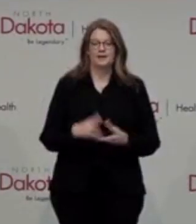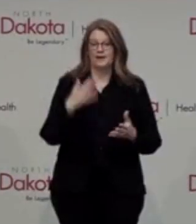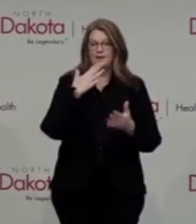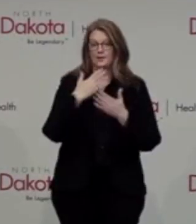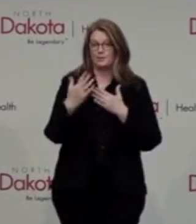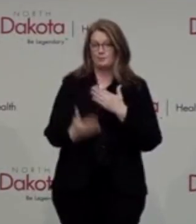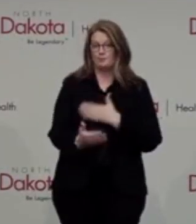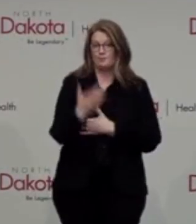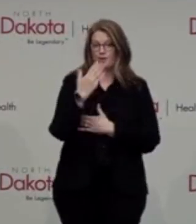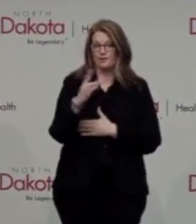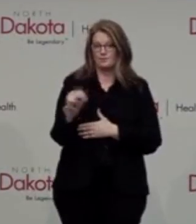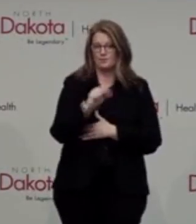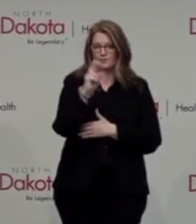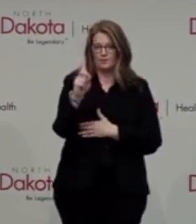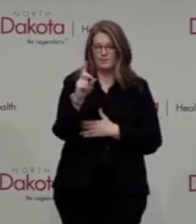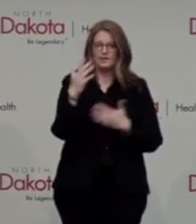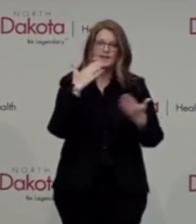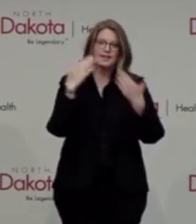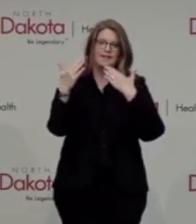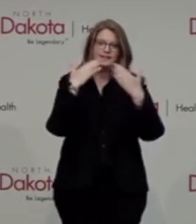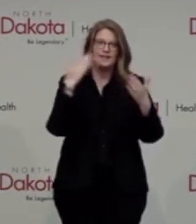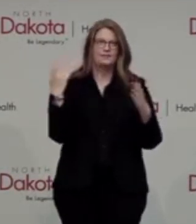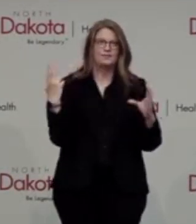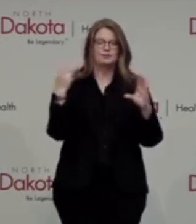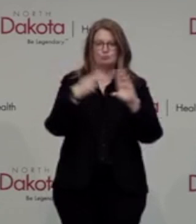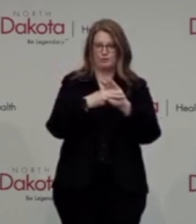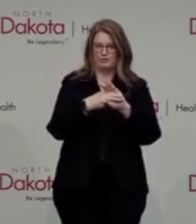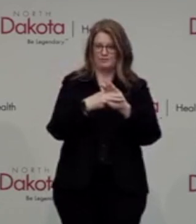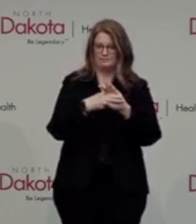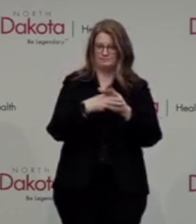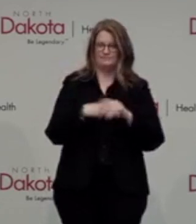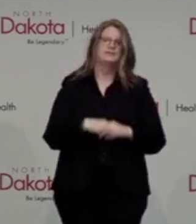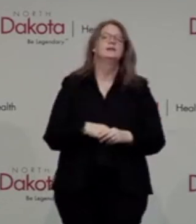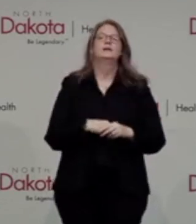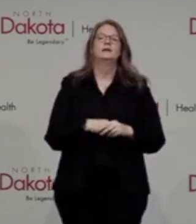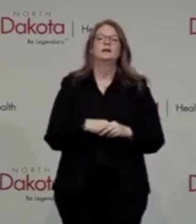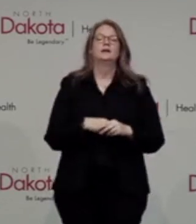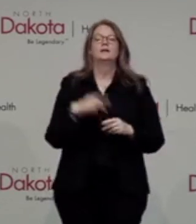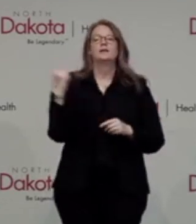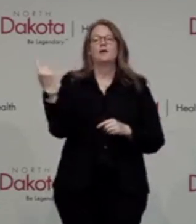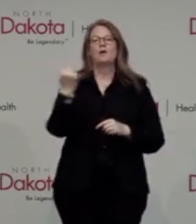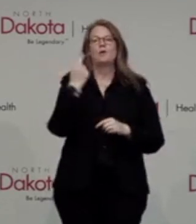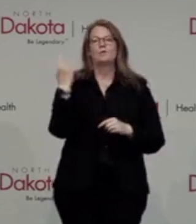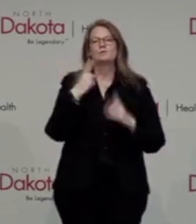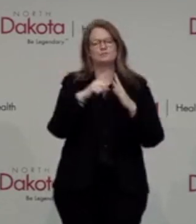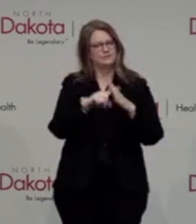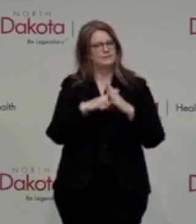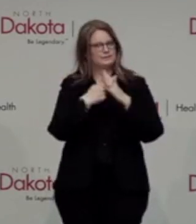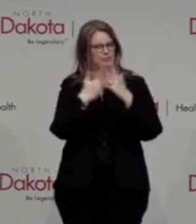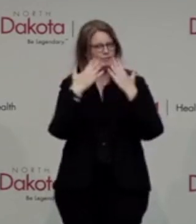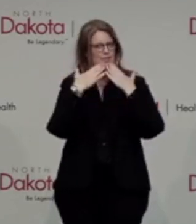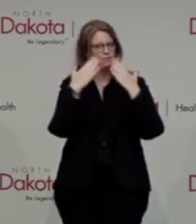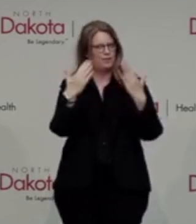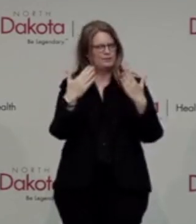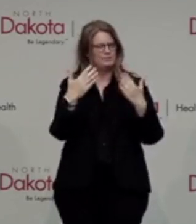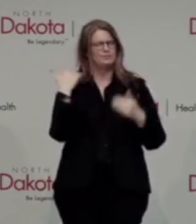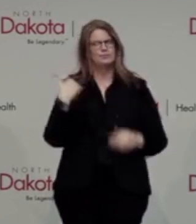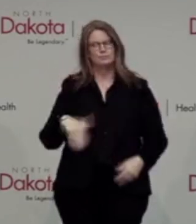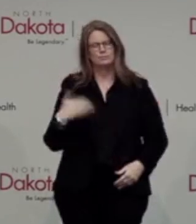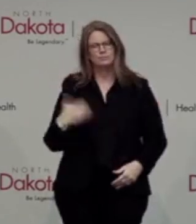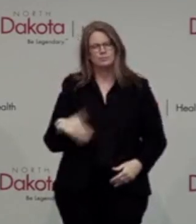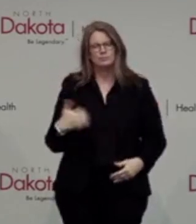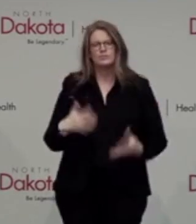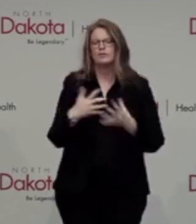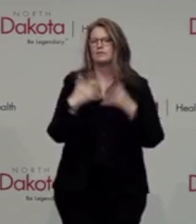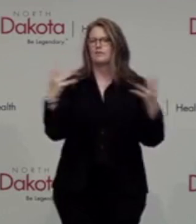Good morning, North Dakota. Thank you for joining us today. As always, I'd like to begin with gratitude, and there's lots of gratitude we need to